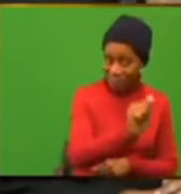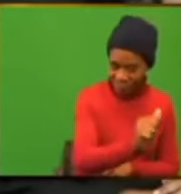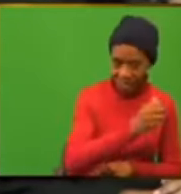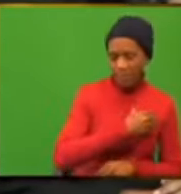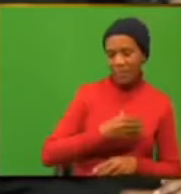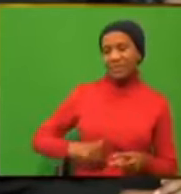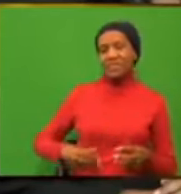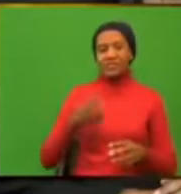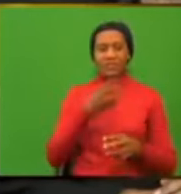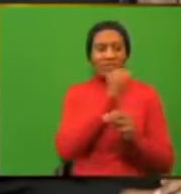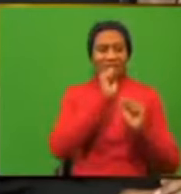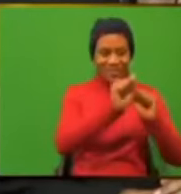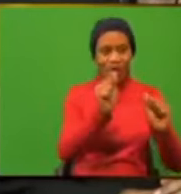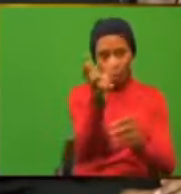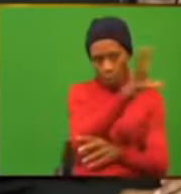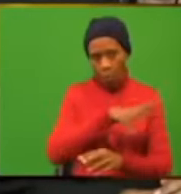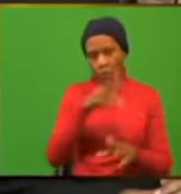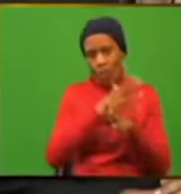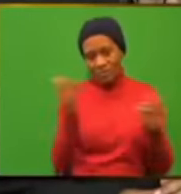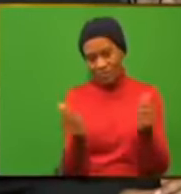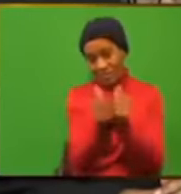the Executive.